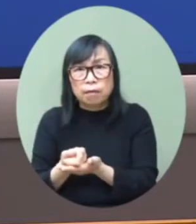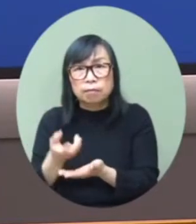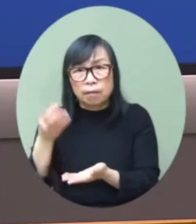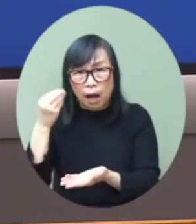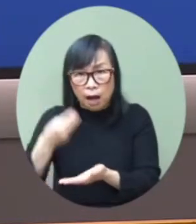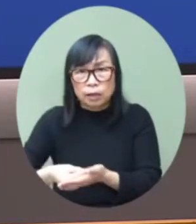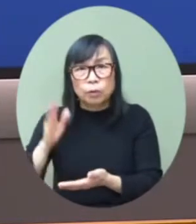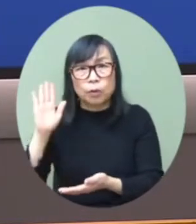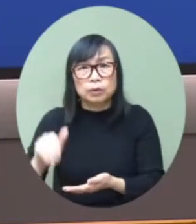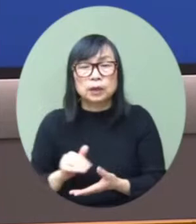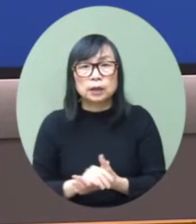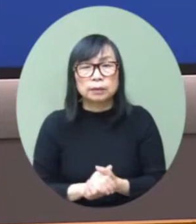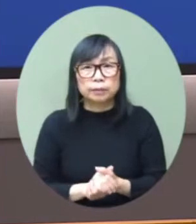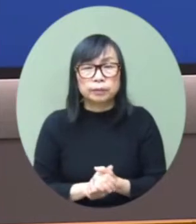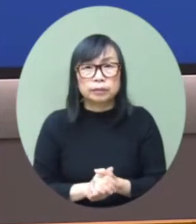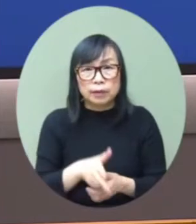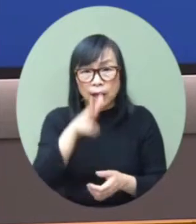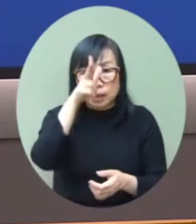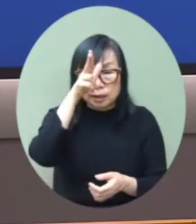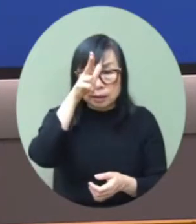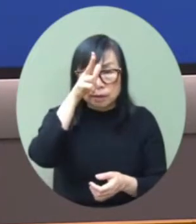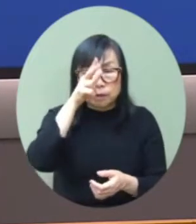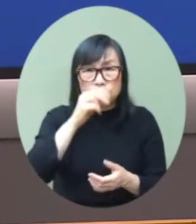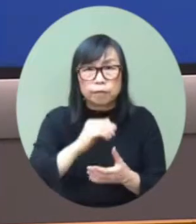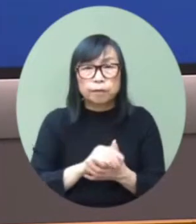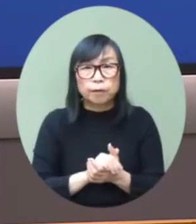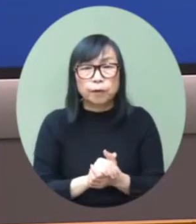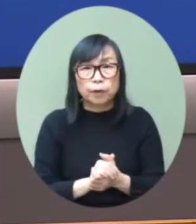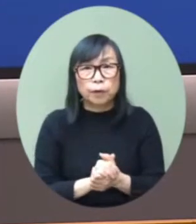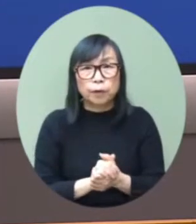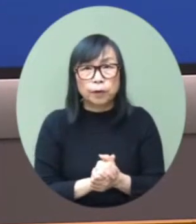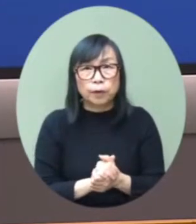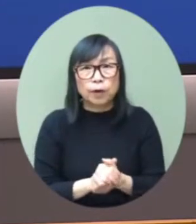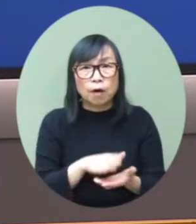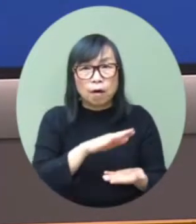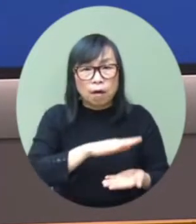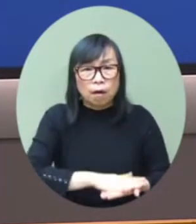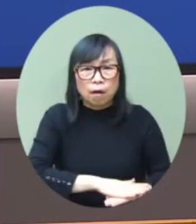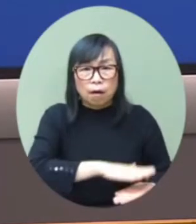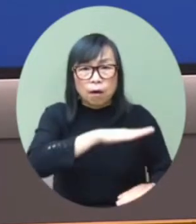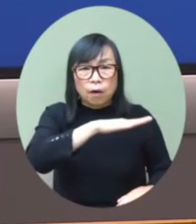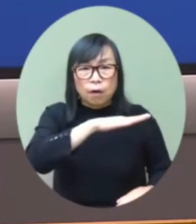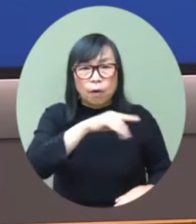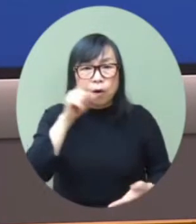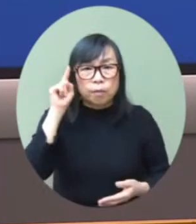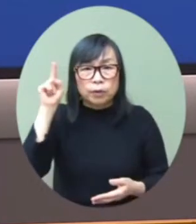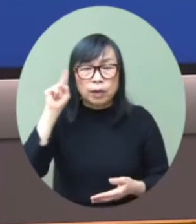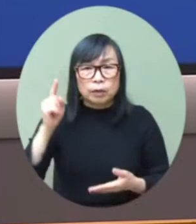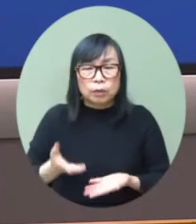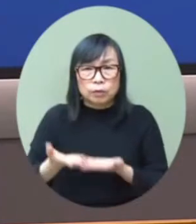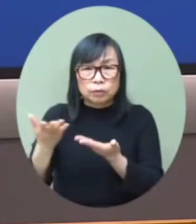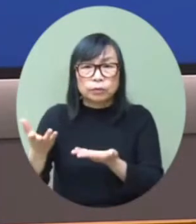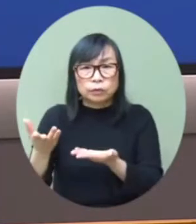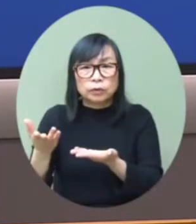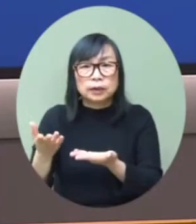The kits are either distributed by us or can be easily procured in shops at an affordable